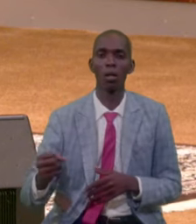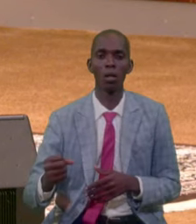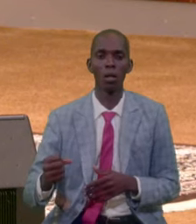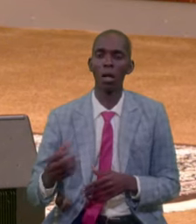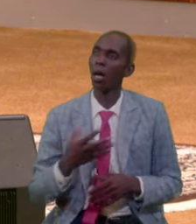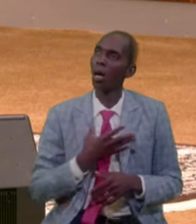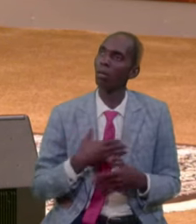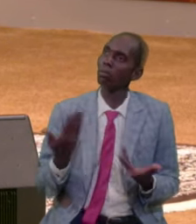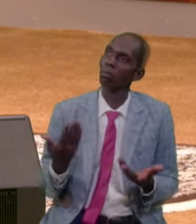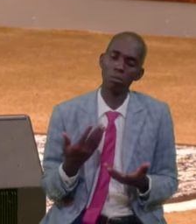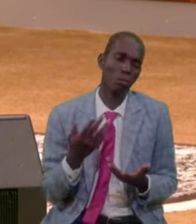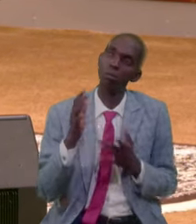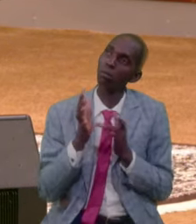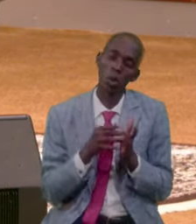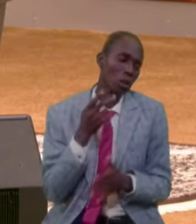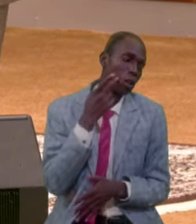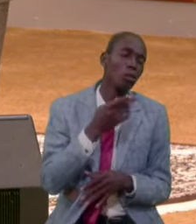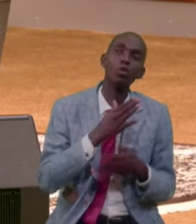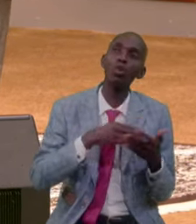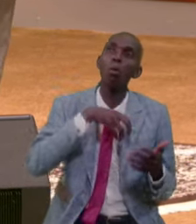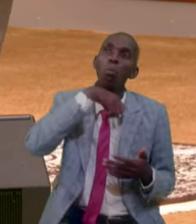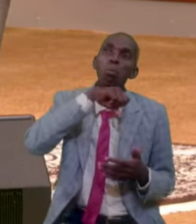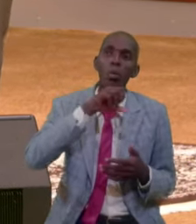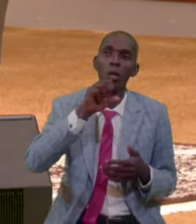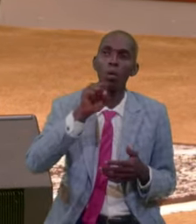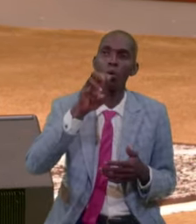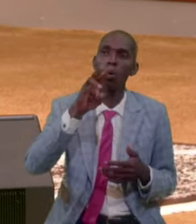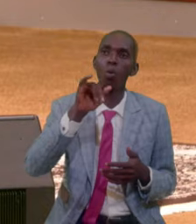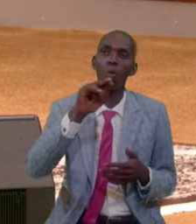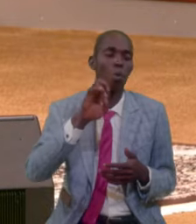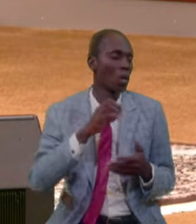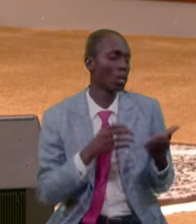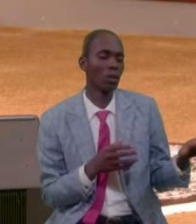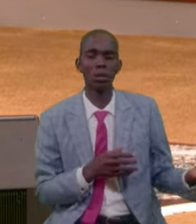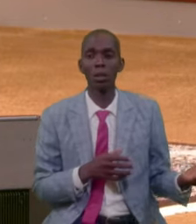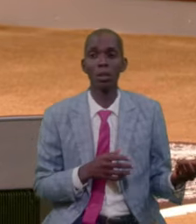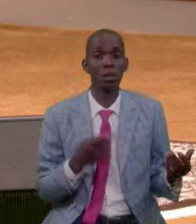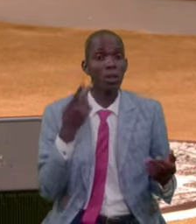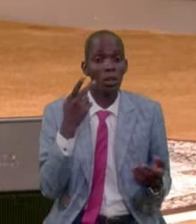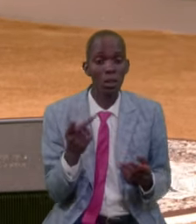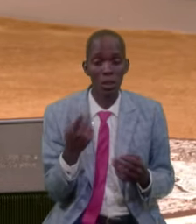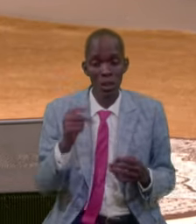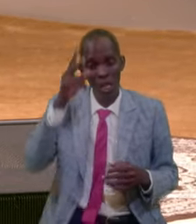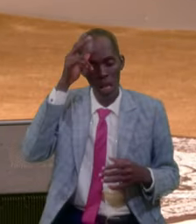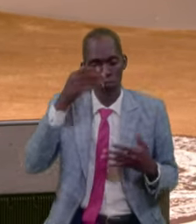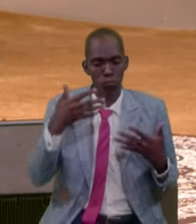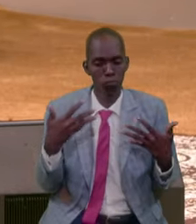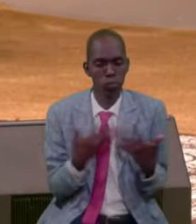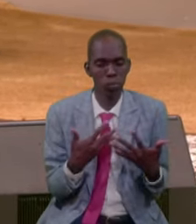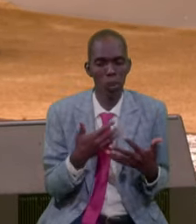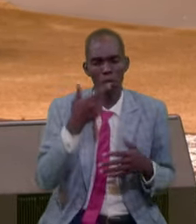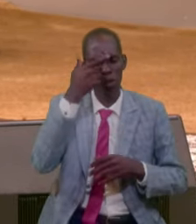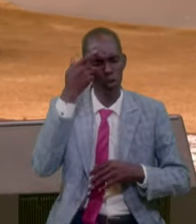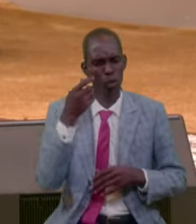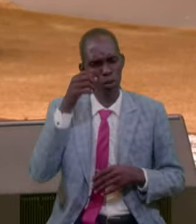there, cast us there. And they said, go. You see, they tremble because they know the judgment to